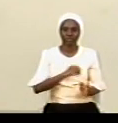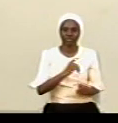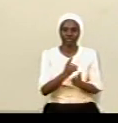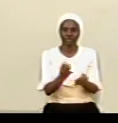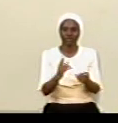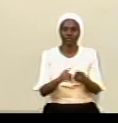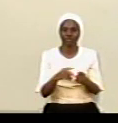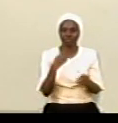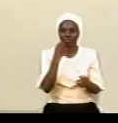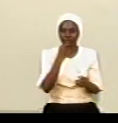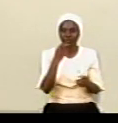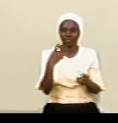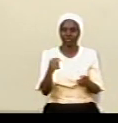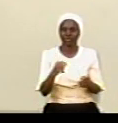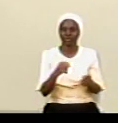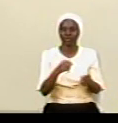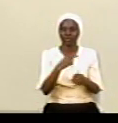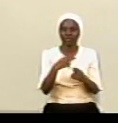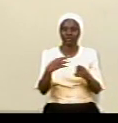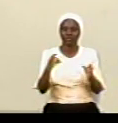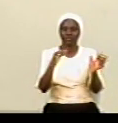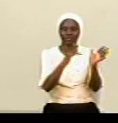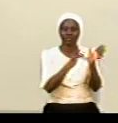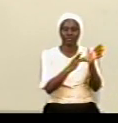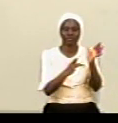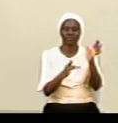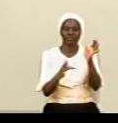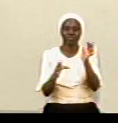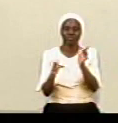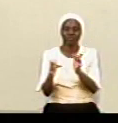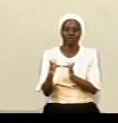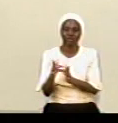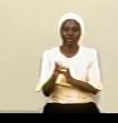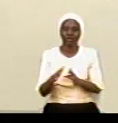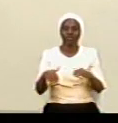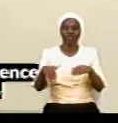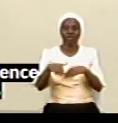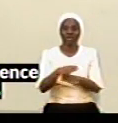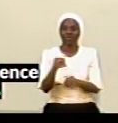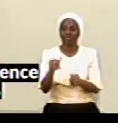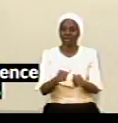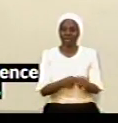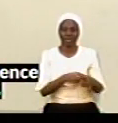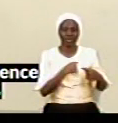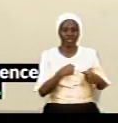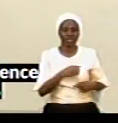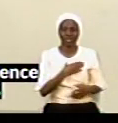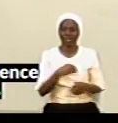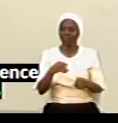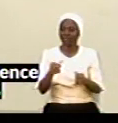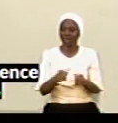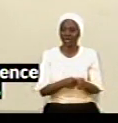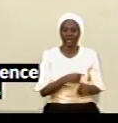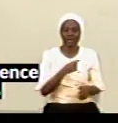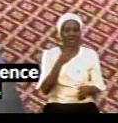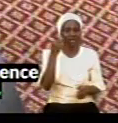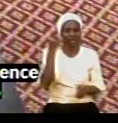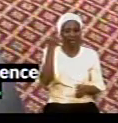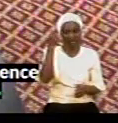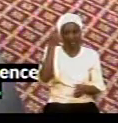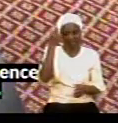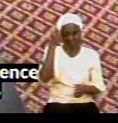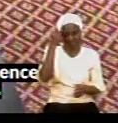Jesus over every heart and every mind. Cause I know there is